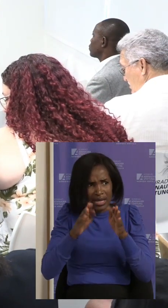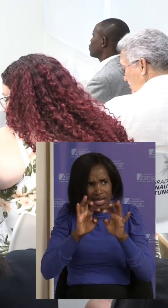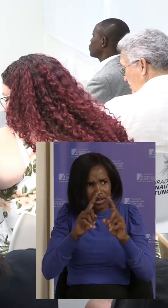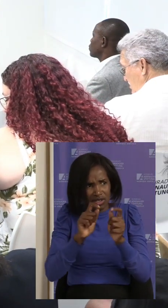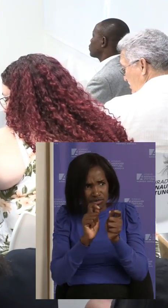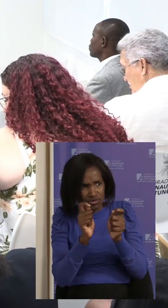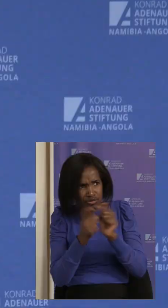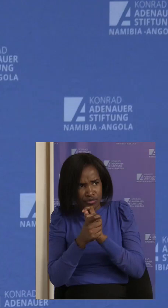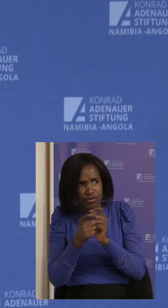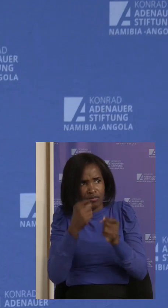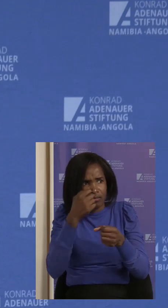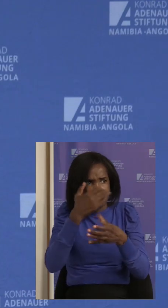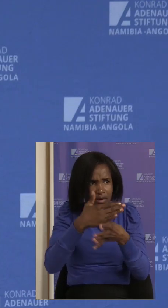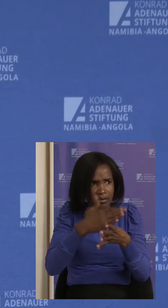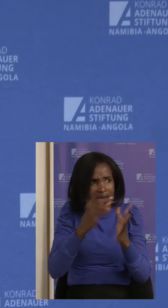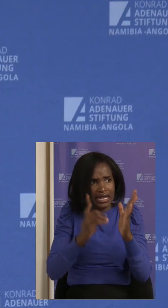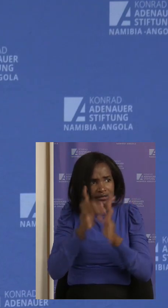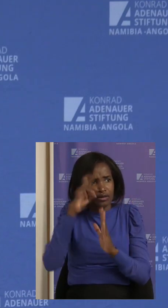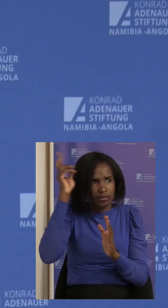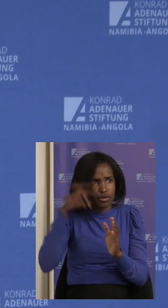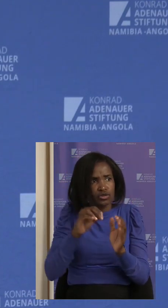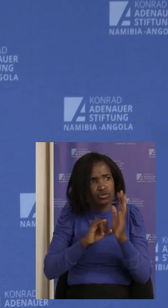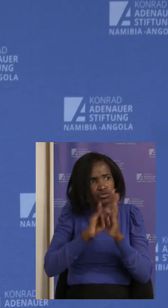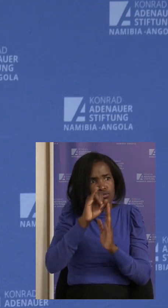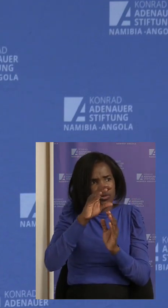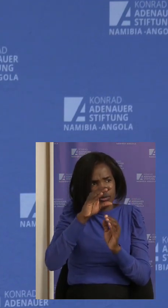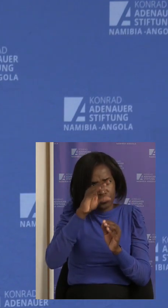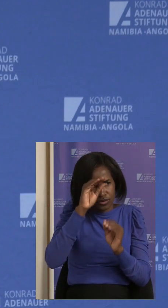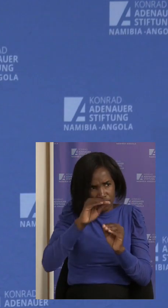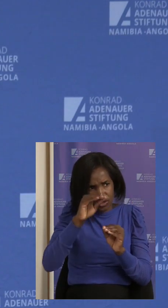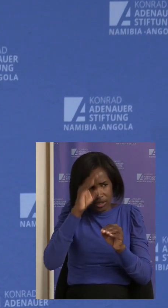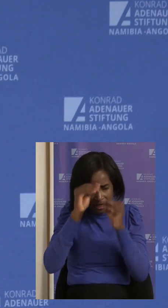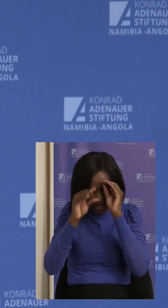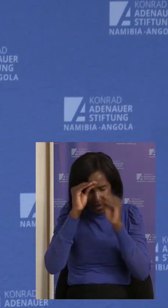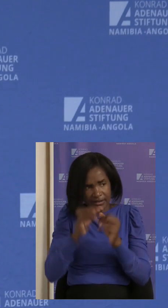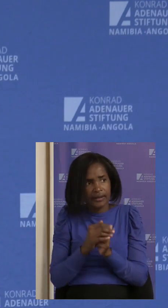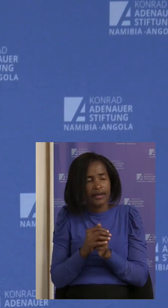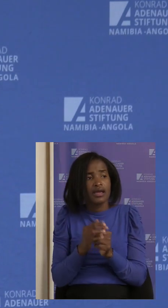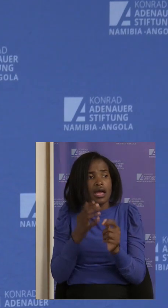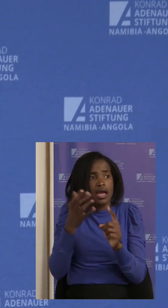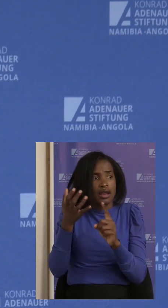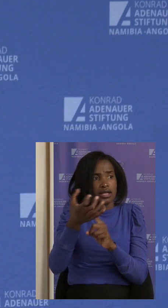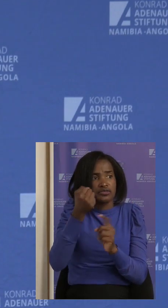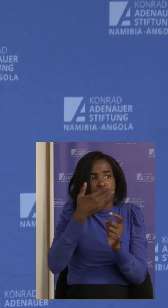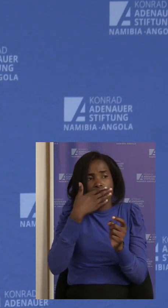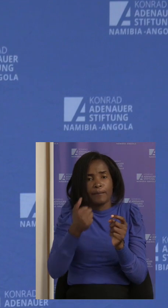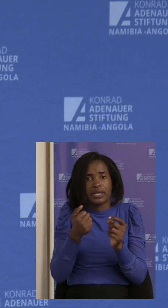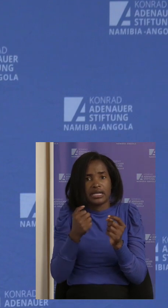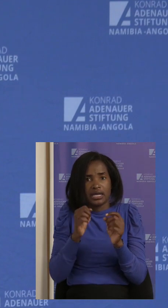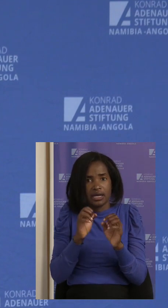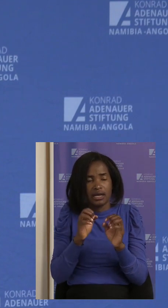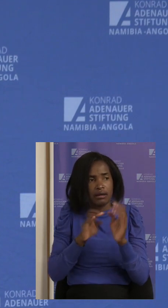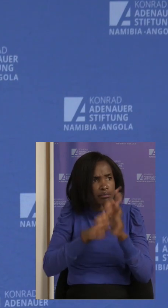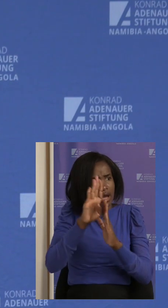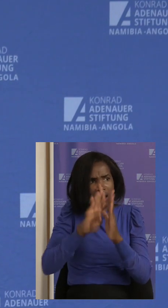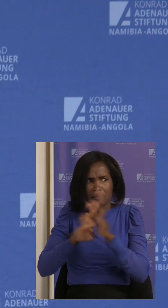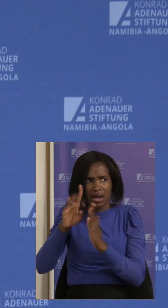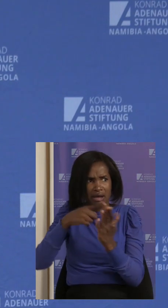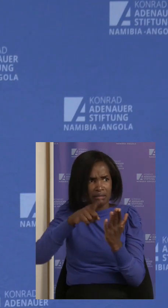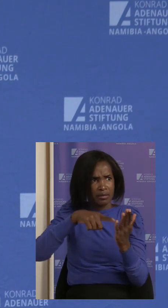reform initiatives and policy development to improve teaching and learning and the attainment of better education, better outcomes in the